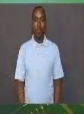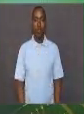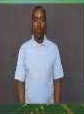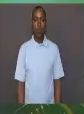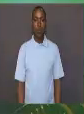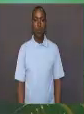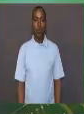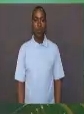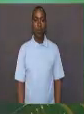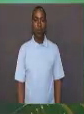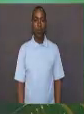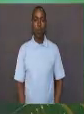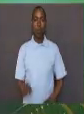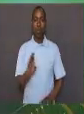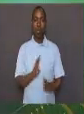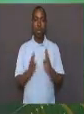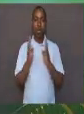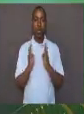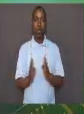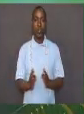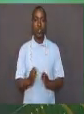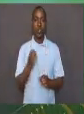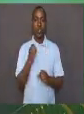of biologists, people